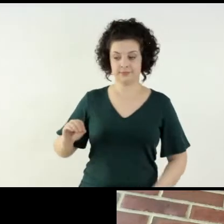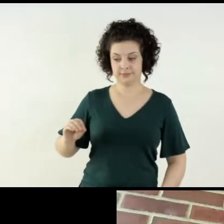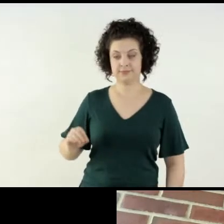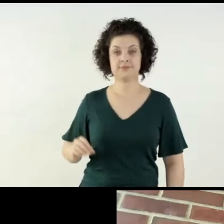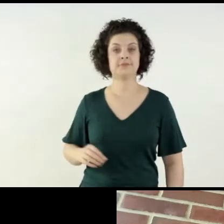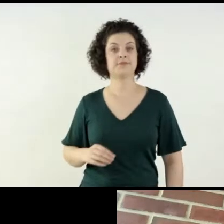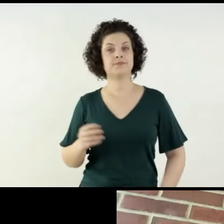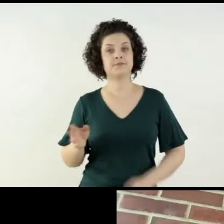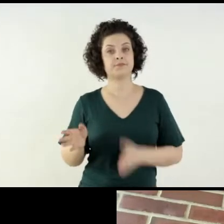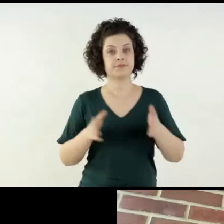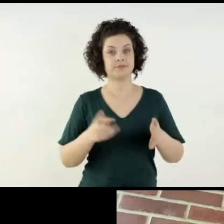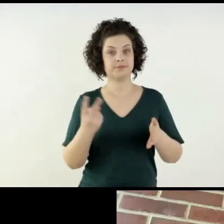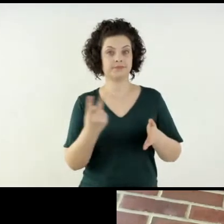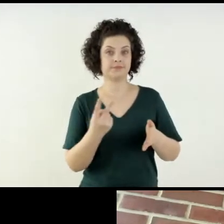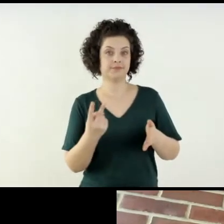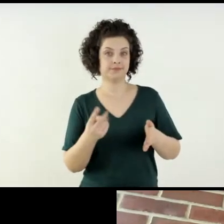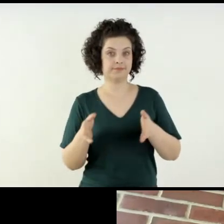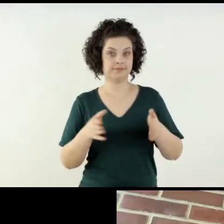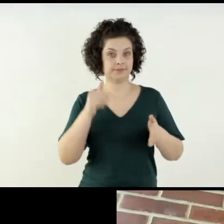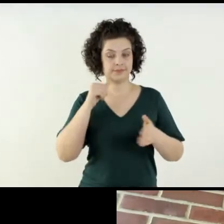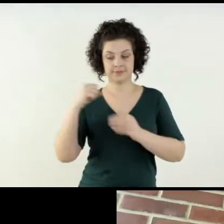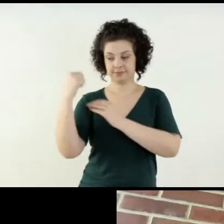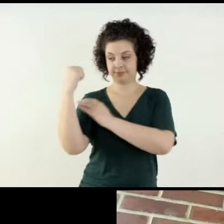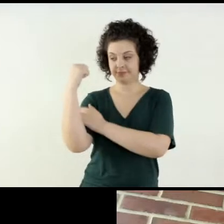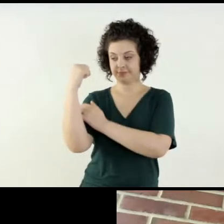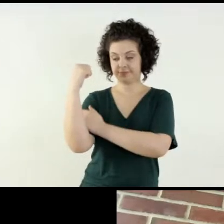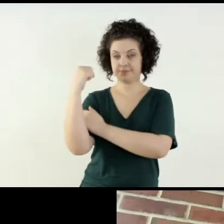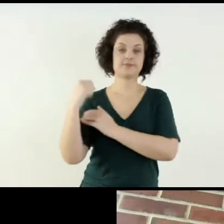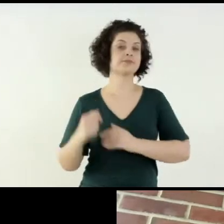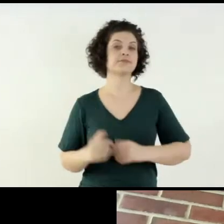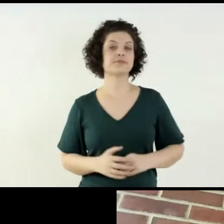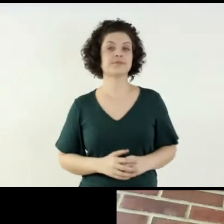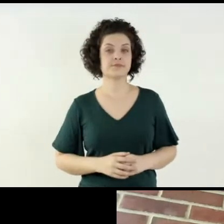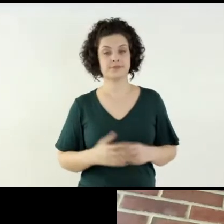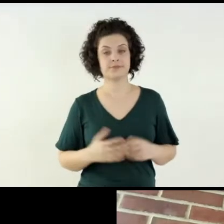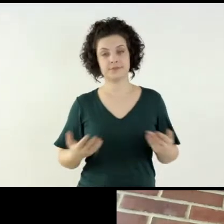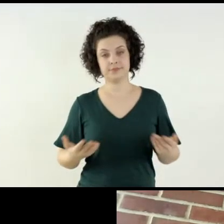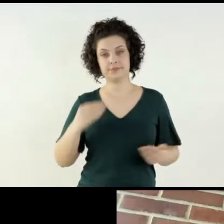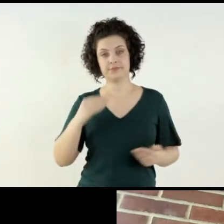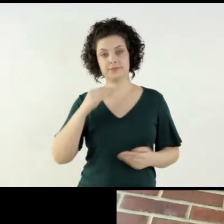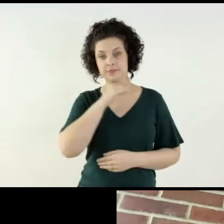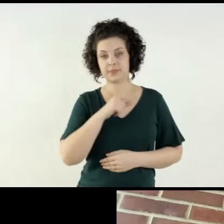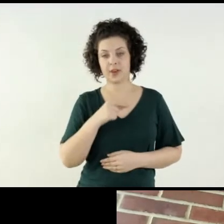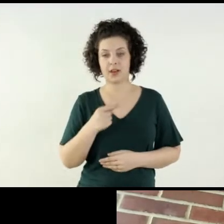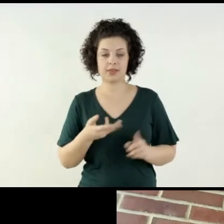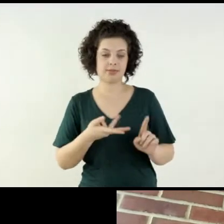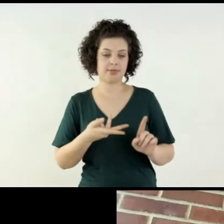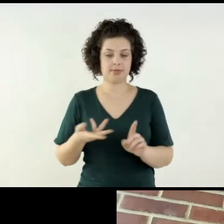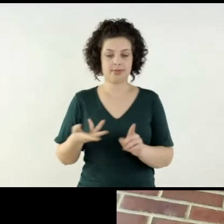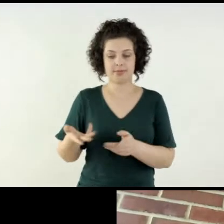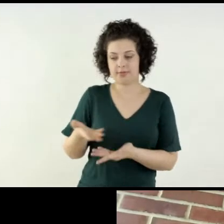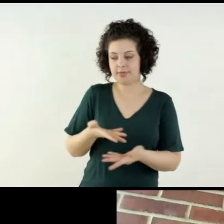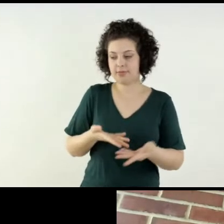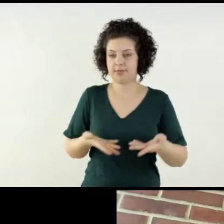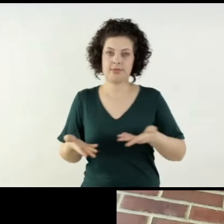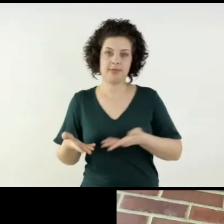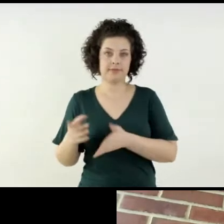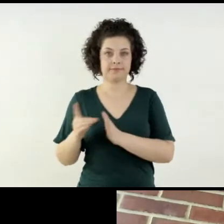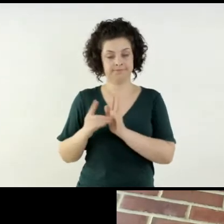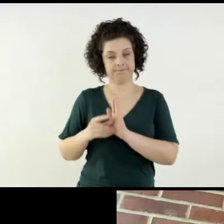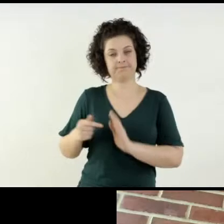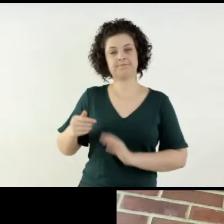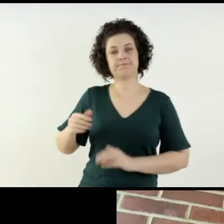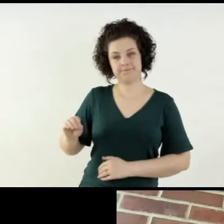obviously articulated much of the 60s and 70s work. But